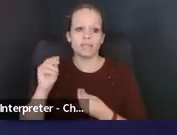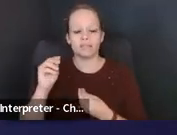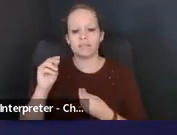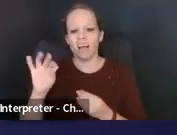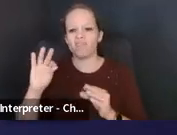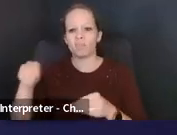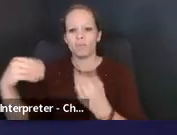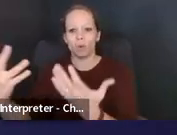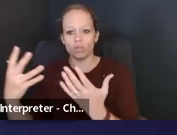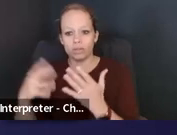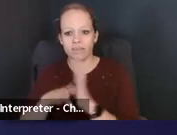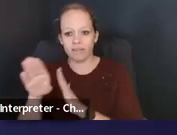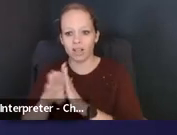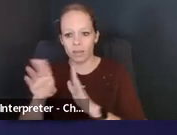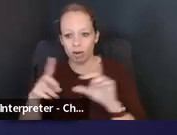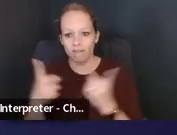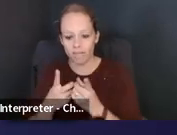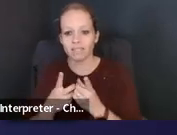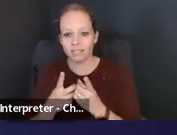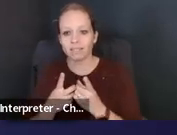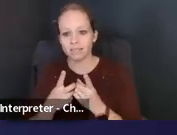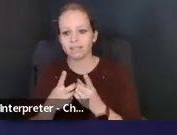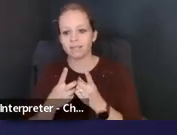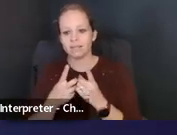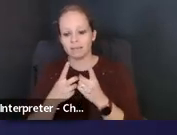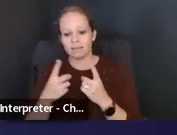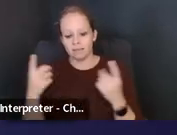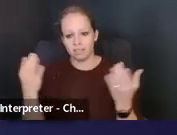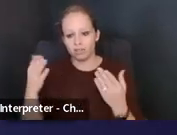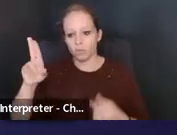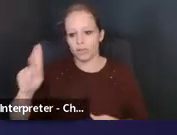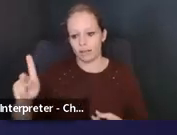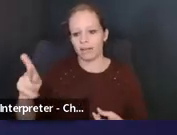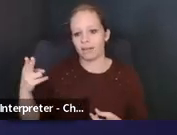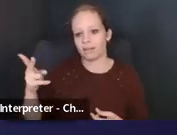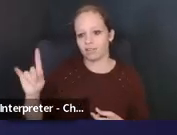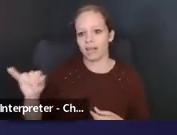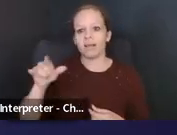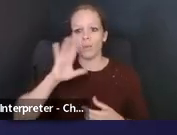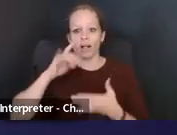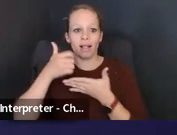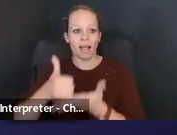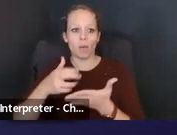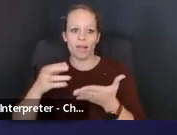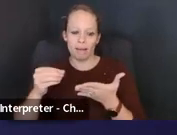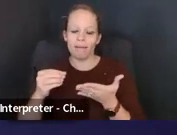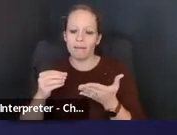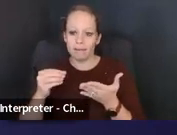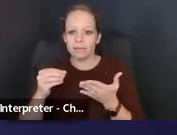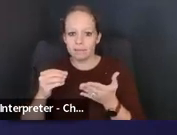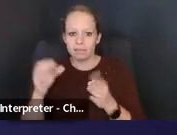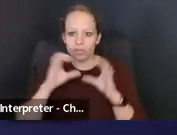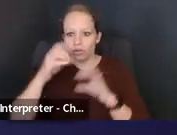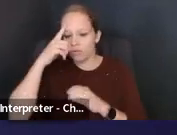Proposal Development Office. The Proposal Development Office at the University of Kentucky helps and assists with identifying funding opportunities.